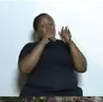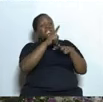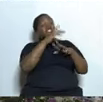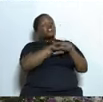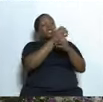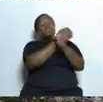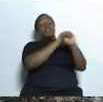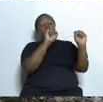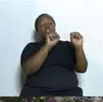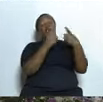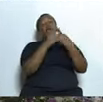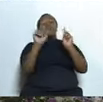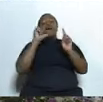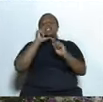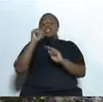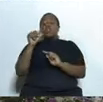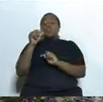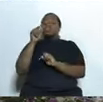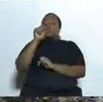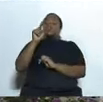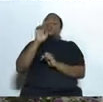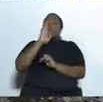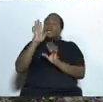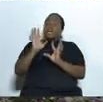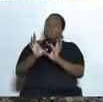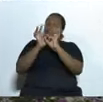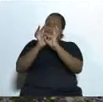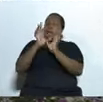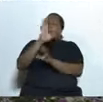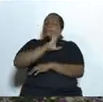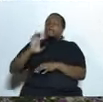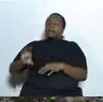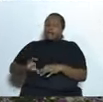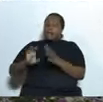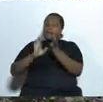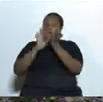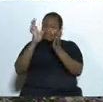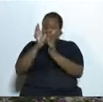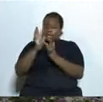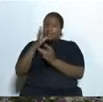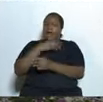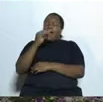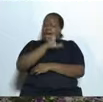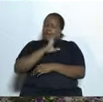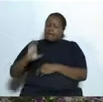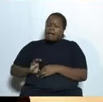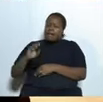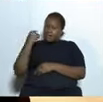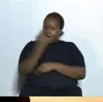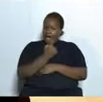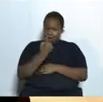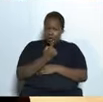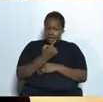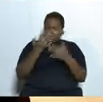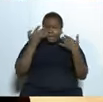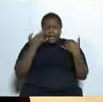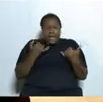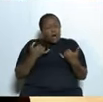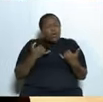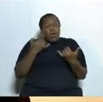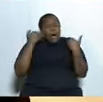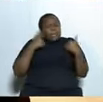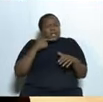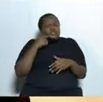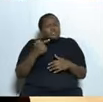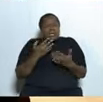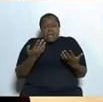rather than getting us to be anchored in Jesus Christ and Christ alone. Now somebody says, but wait a minute, these